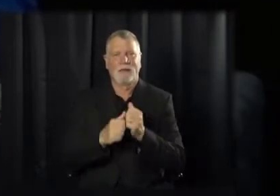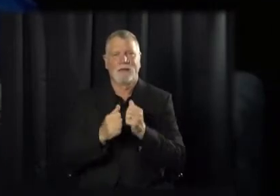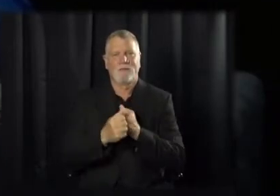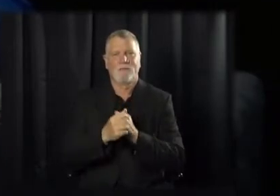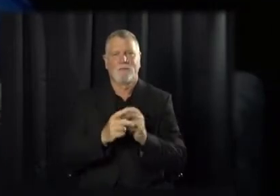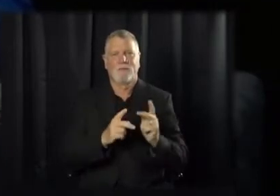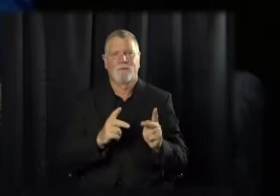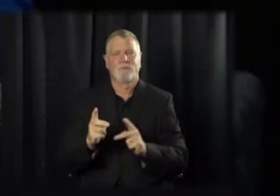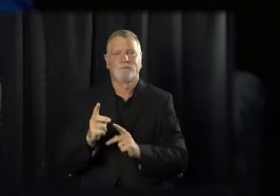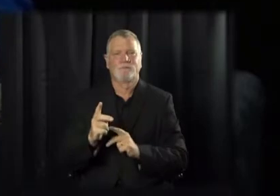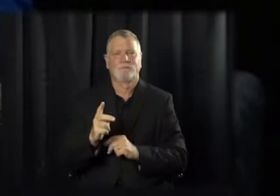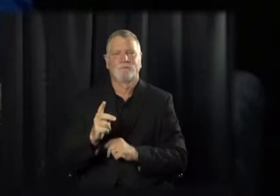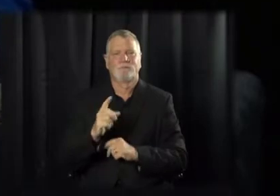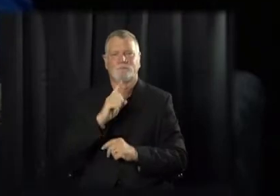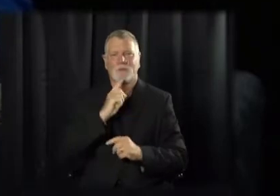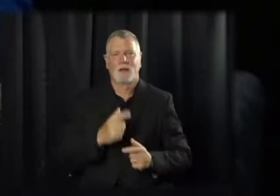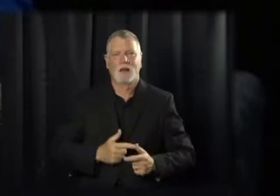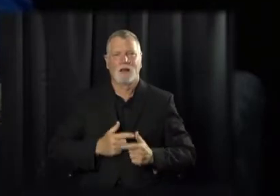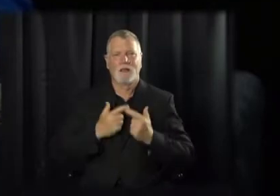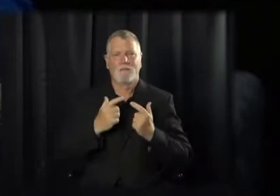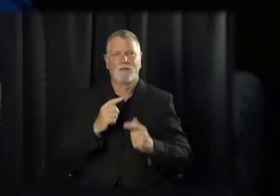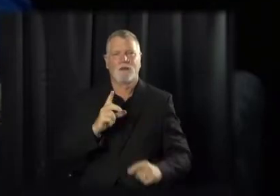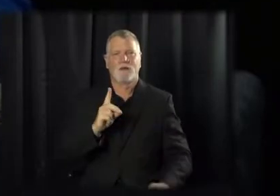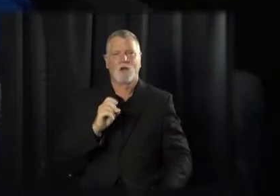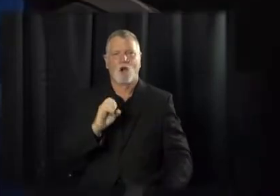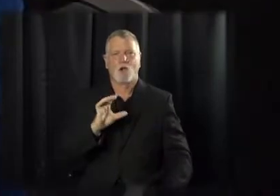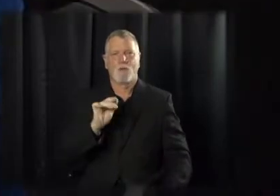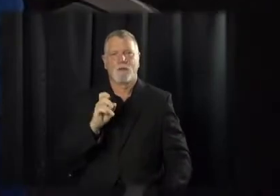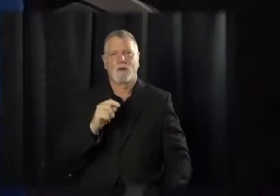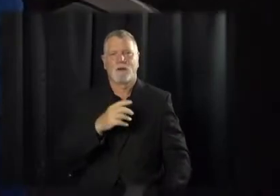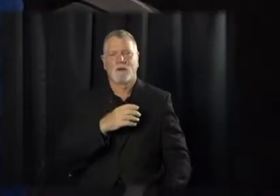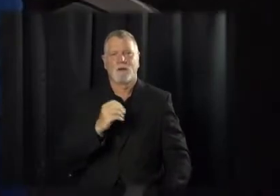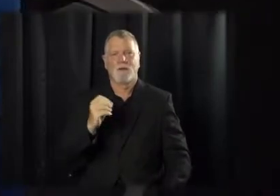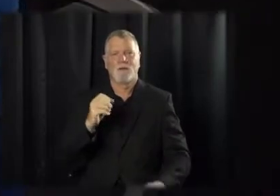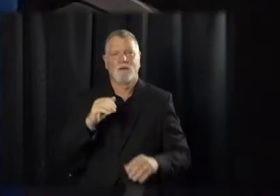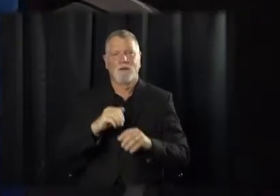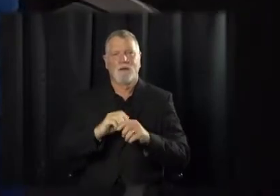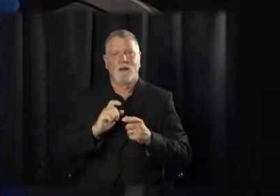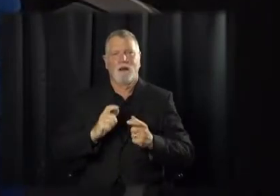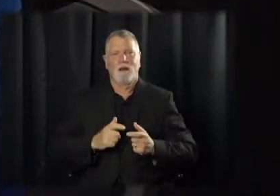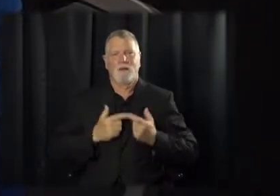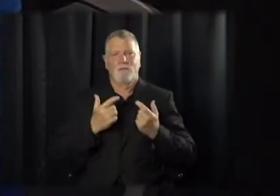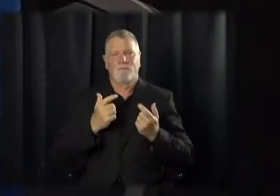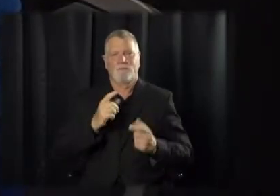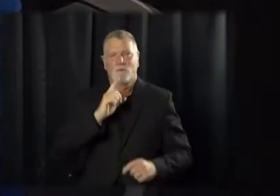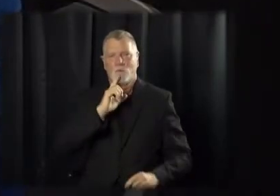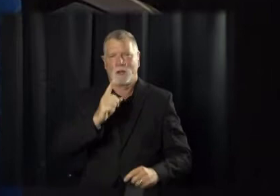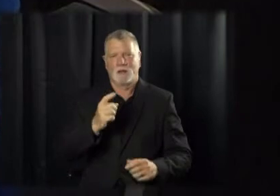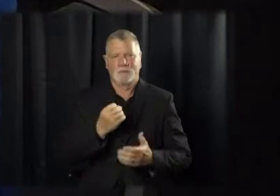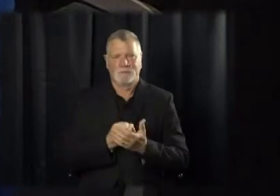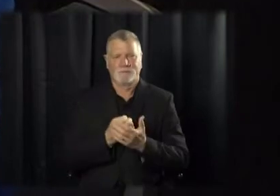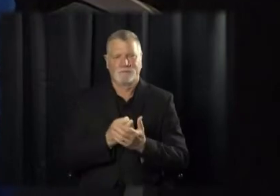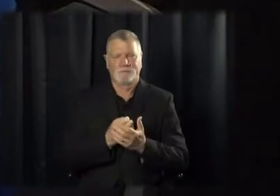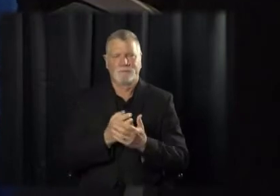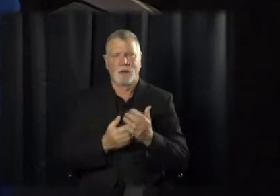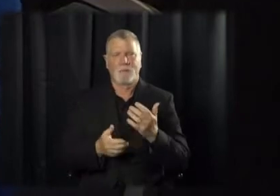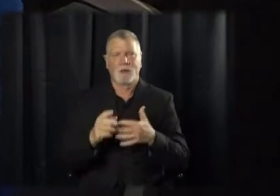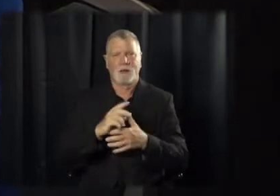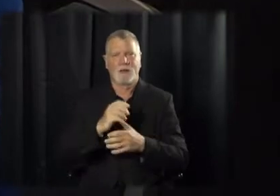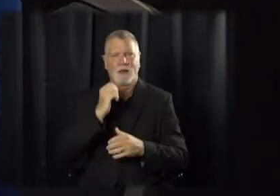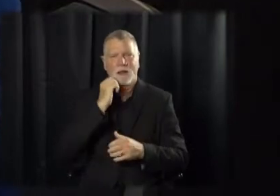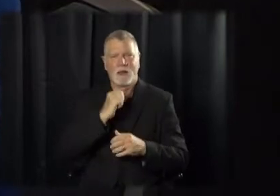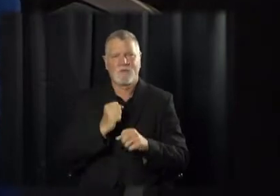fiscal plan is a living document that changes and evolves with Puerto Rico's economic reality. They are updated at